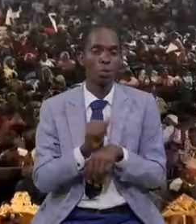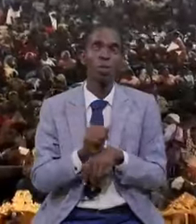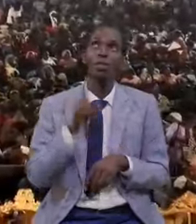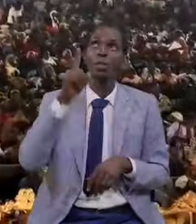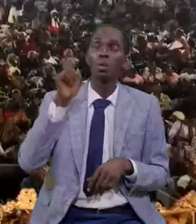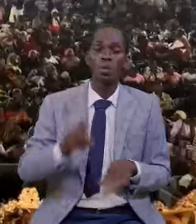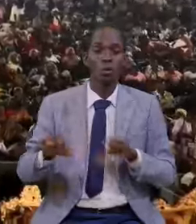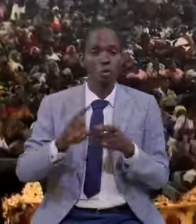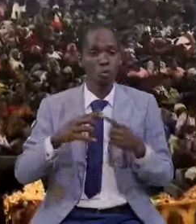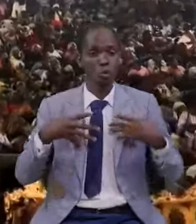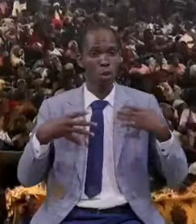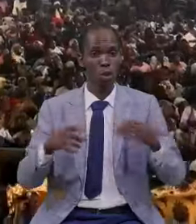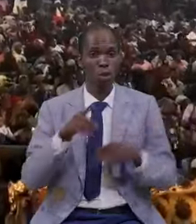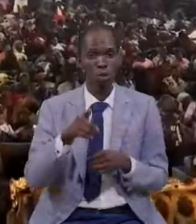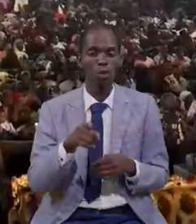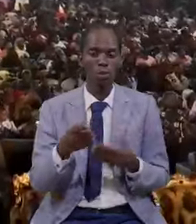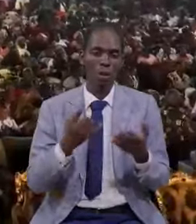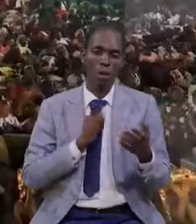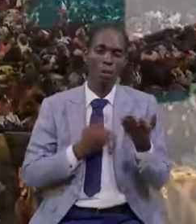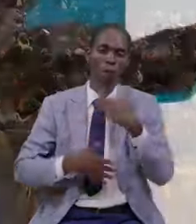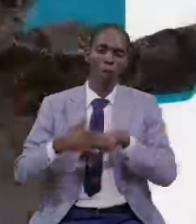You are getting your healing tonight.